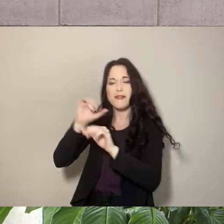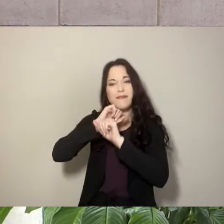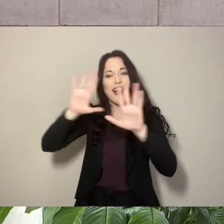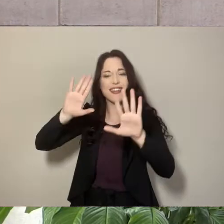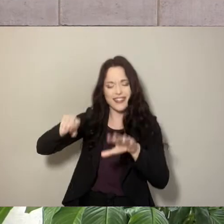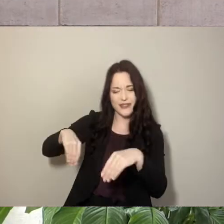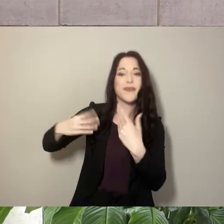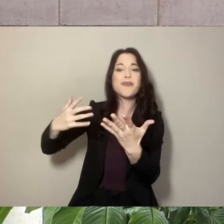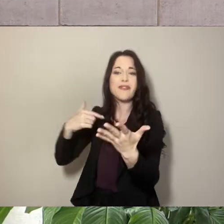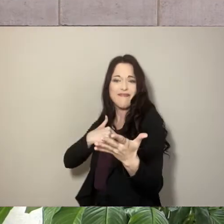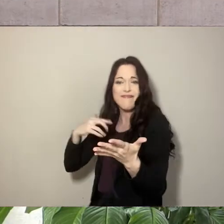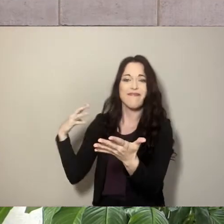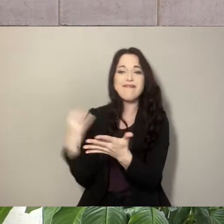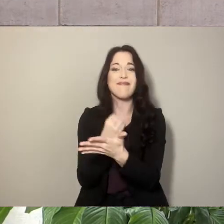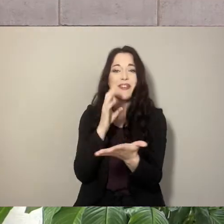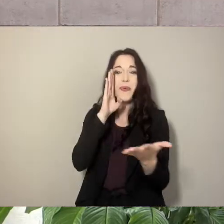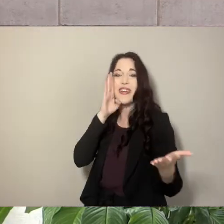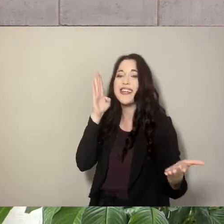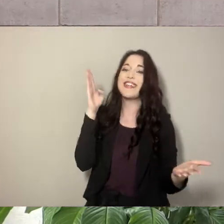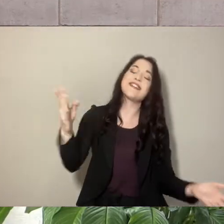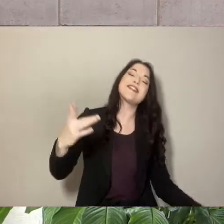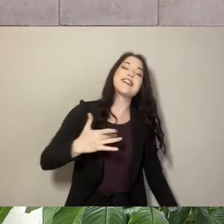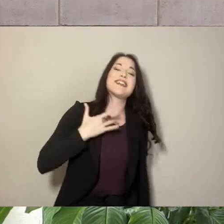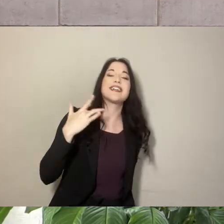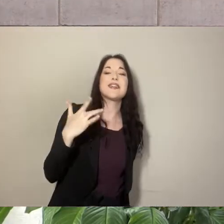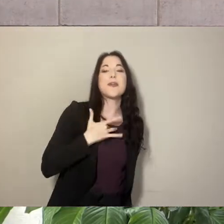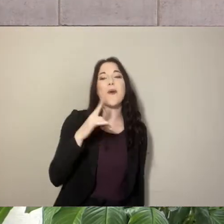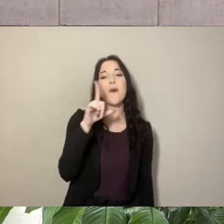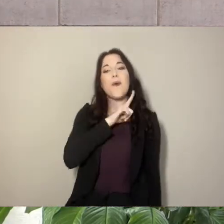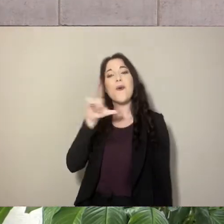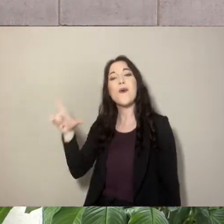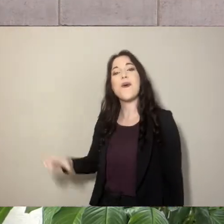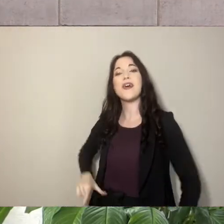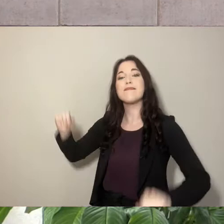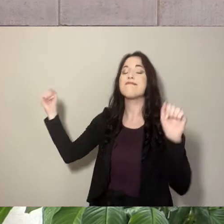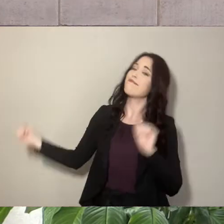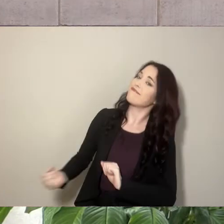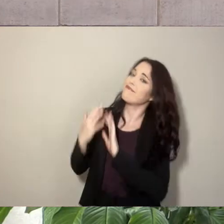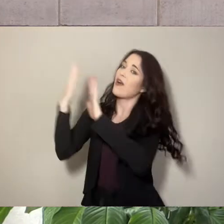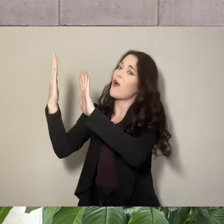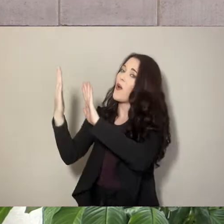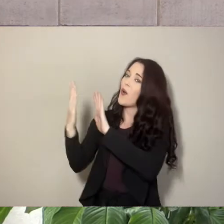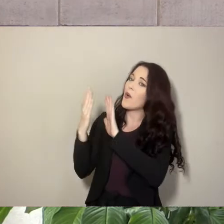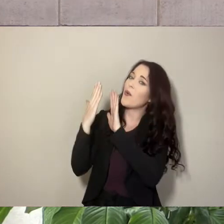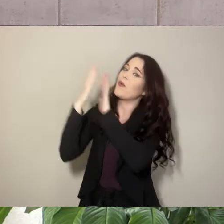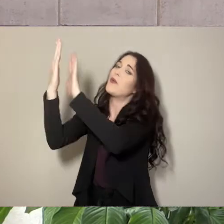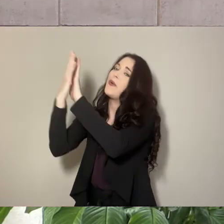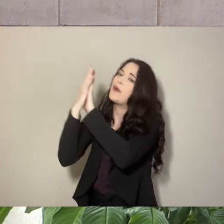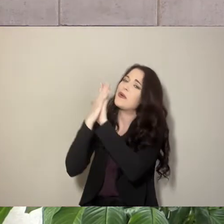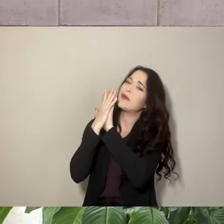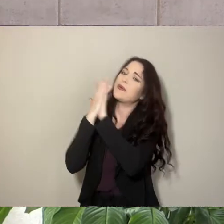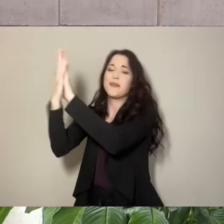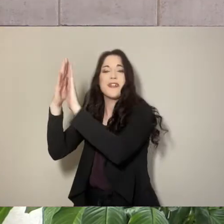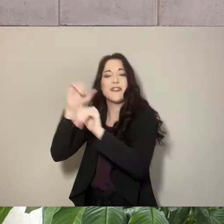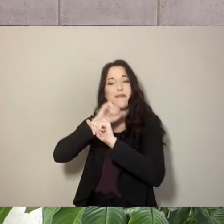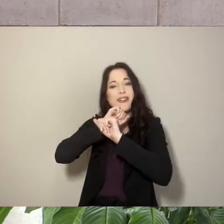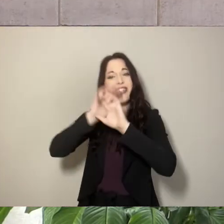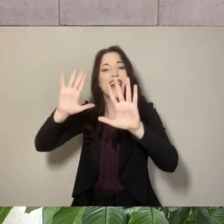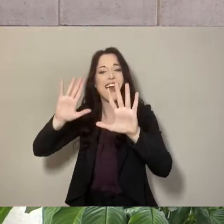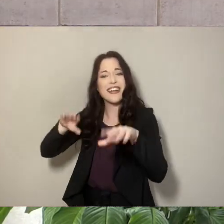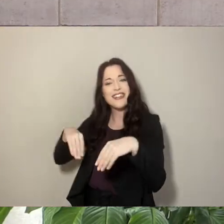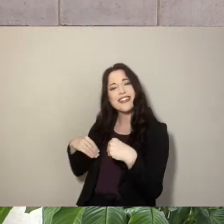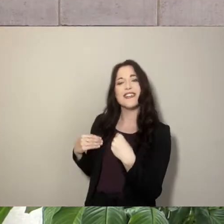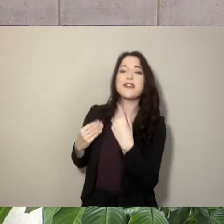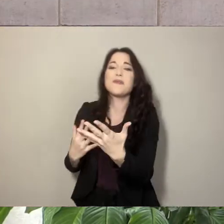my blessing. Right now, I can feel the presence of the Lord, and I'm gonna let's walk get back my down.